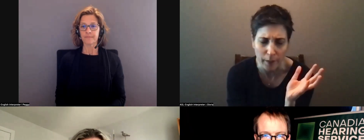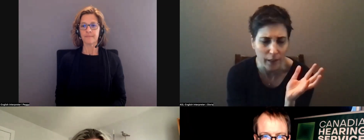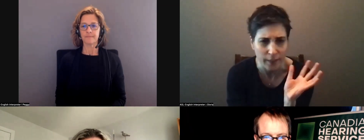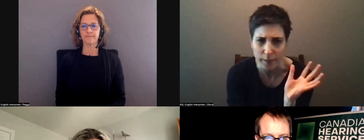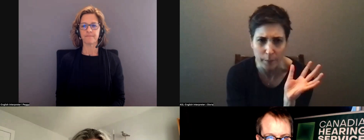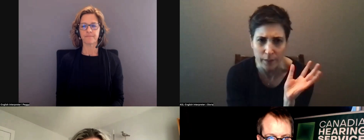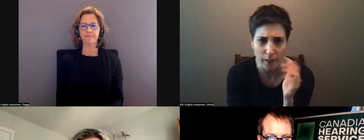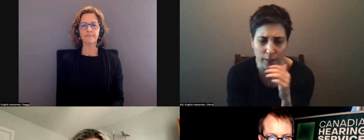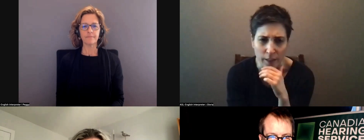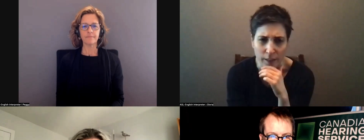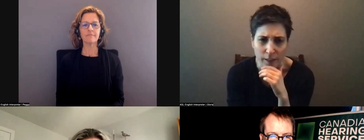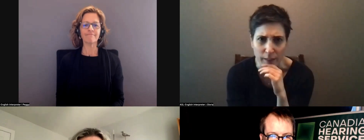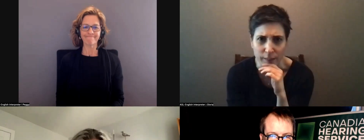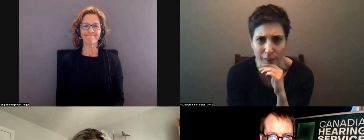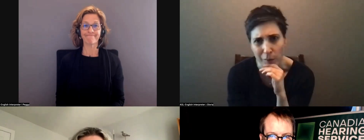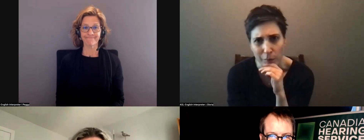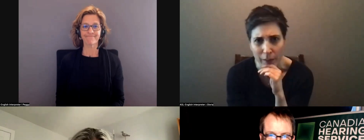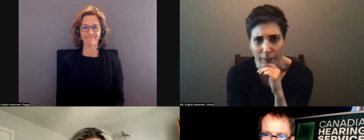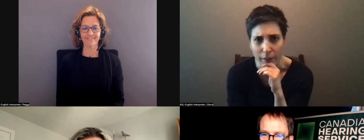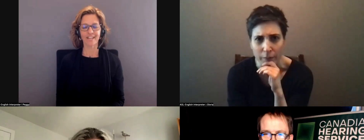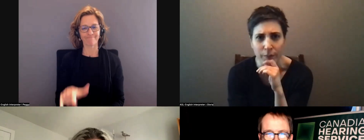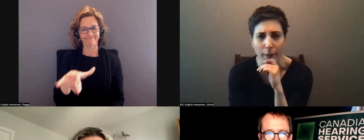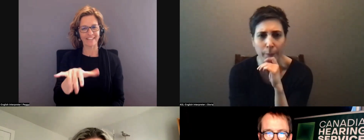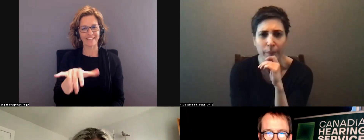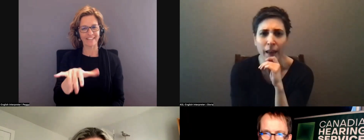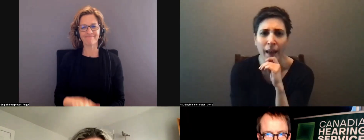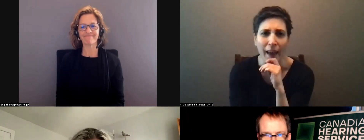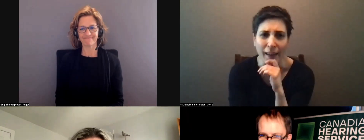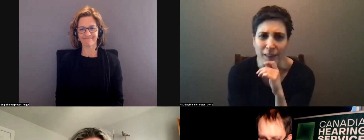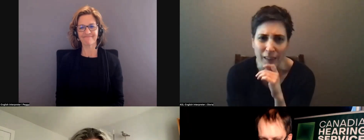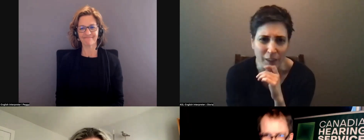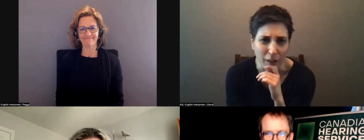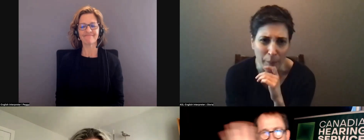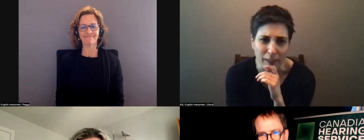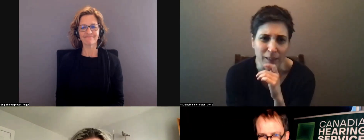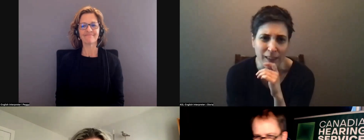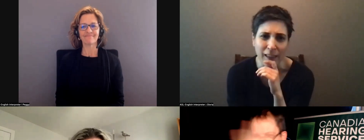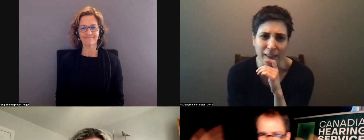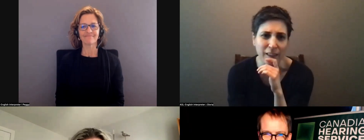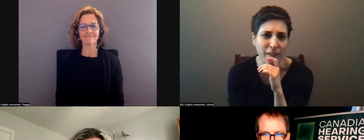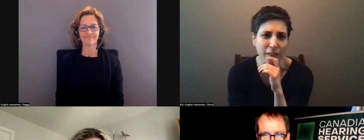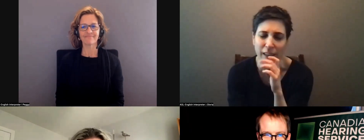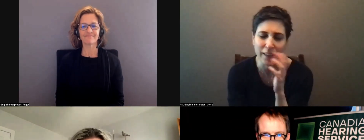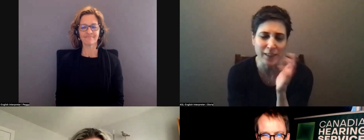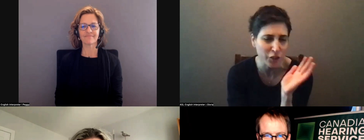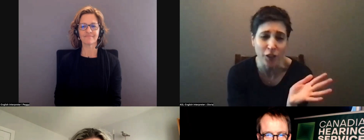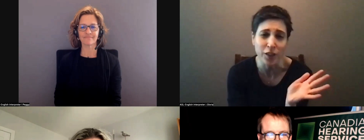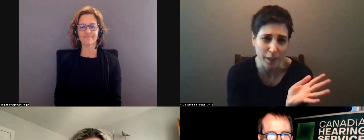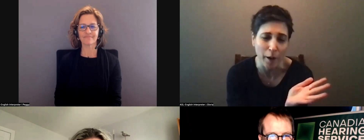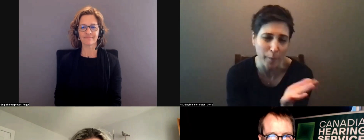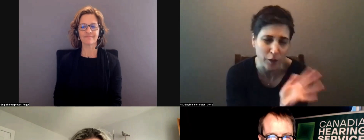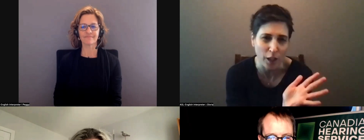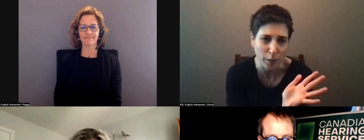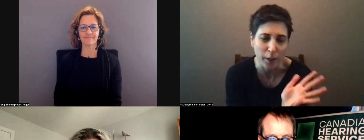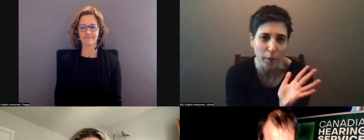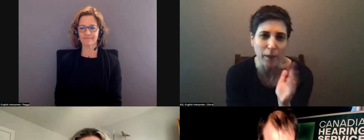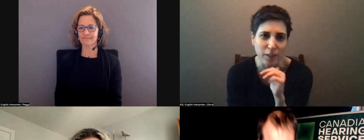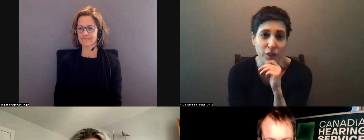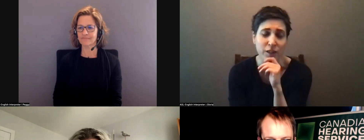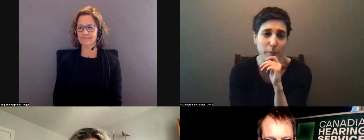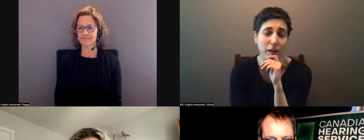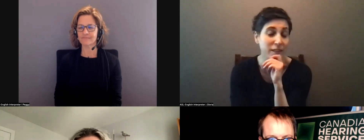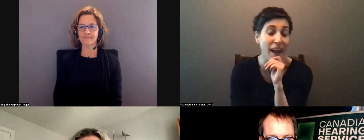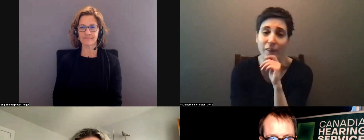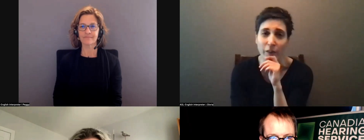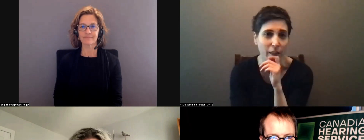really, I mean, that takes up a ton of space. So right there, yeah. And I mean, it's not just email. I mean, you talked about email, but it's not